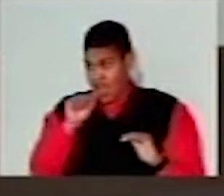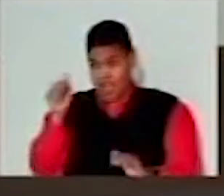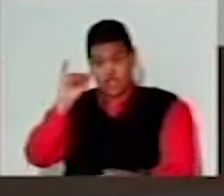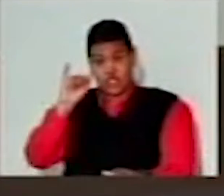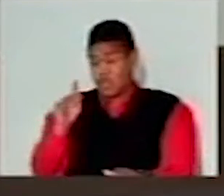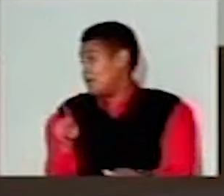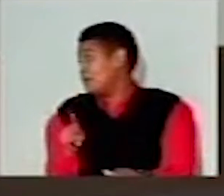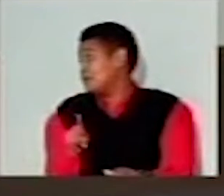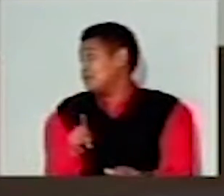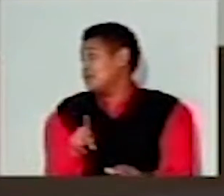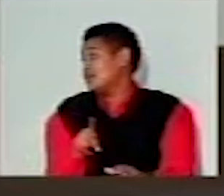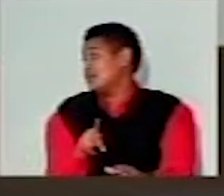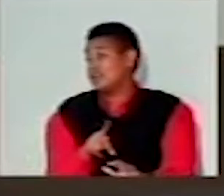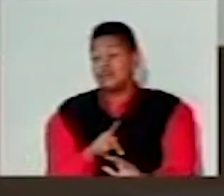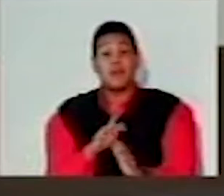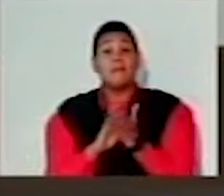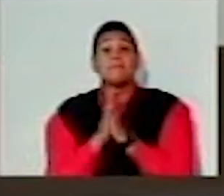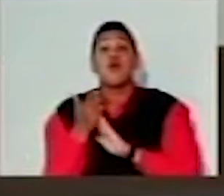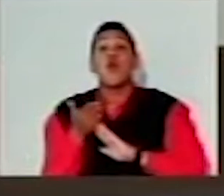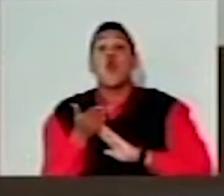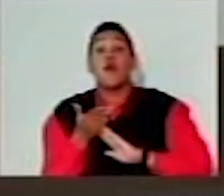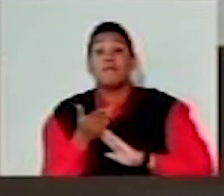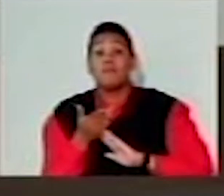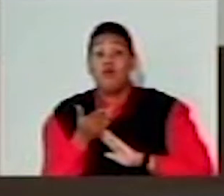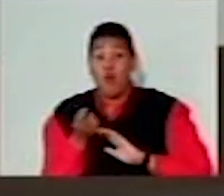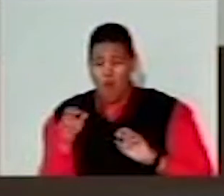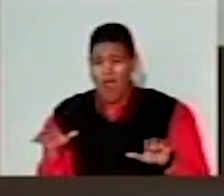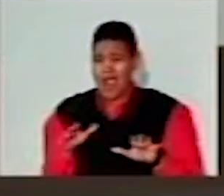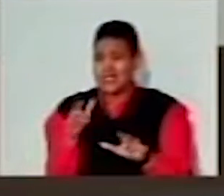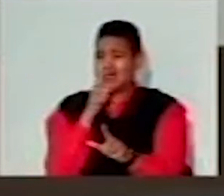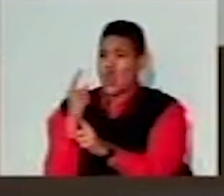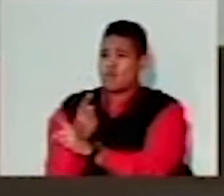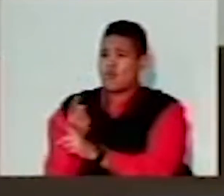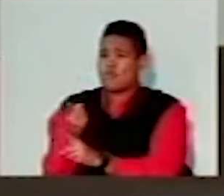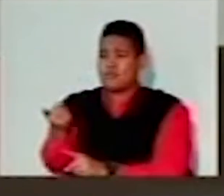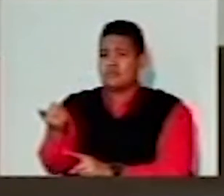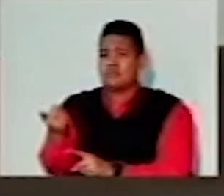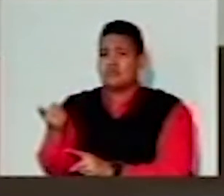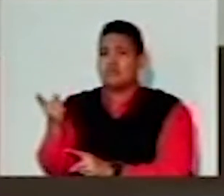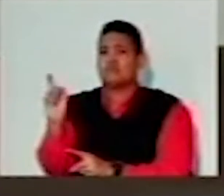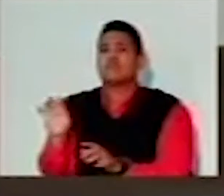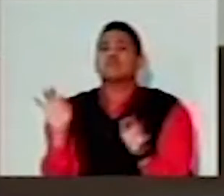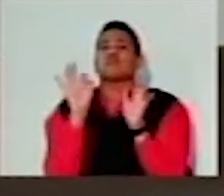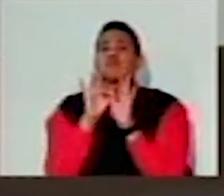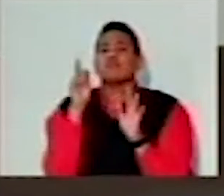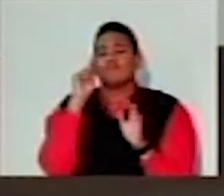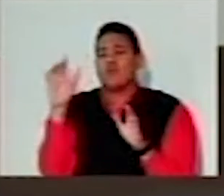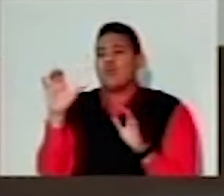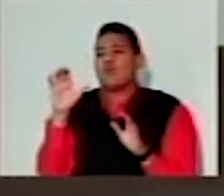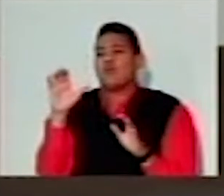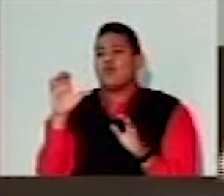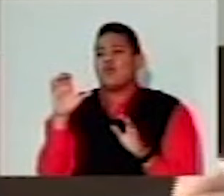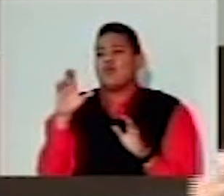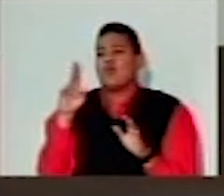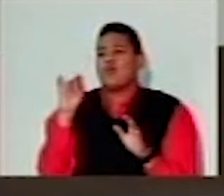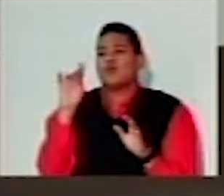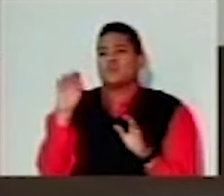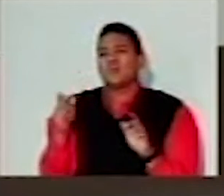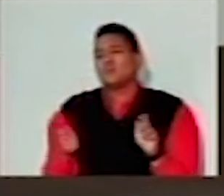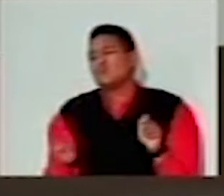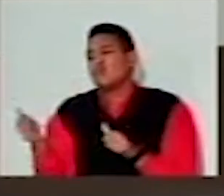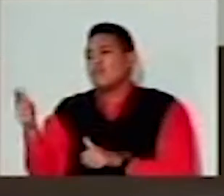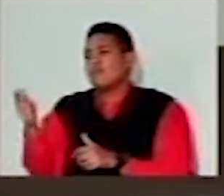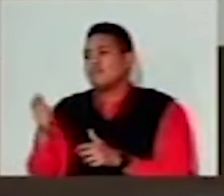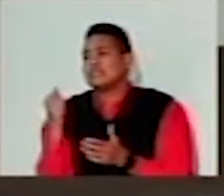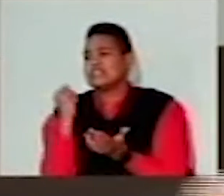GP becomes or acts inappropriately, then it is important for the custos to remove the